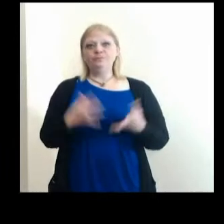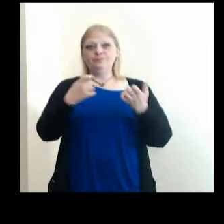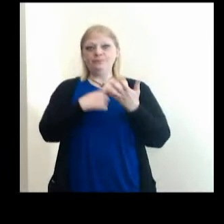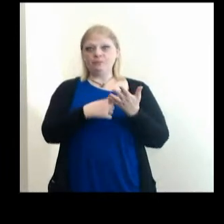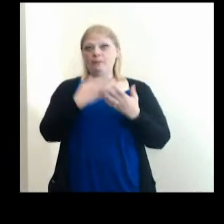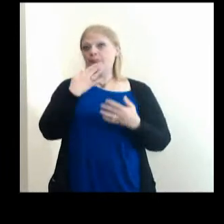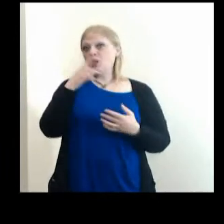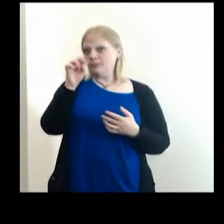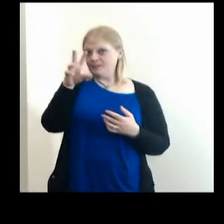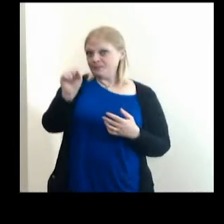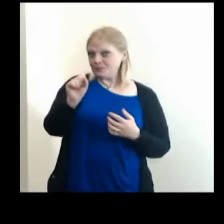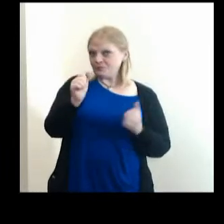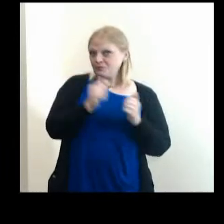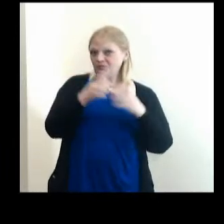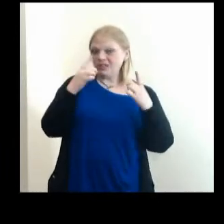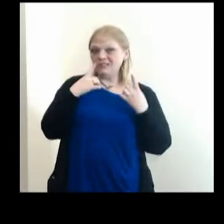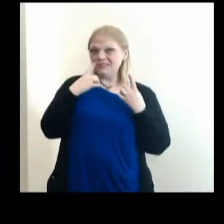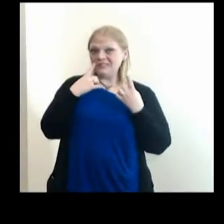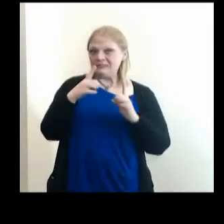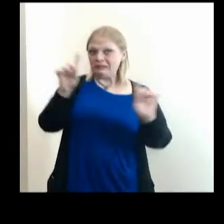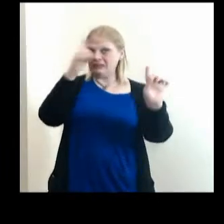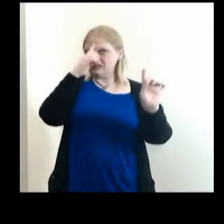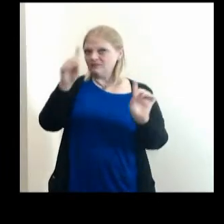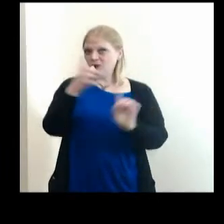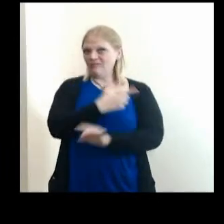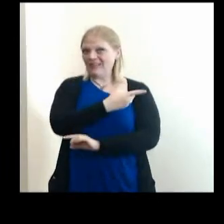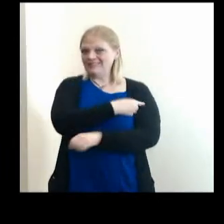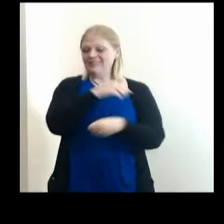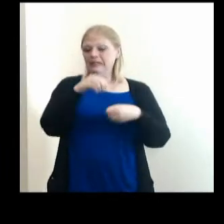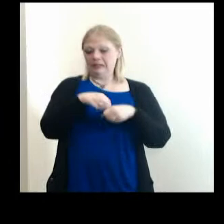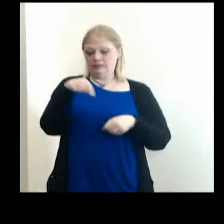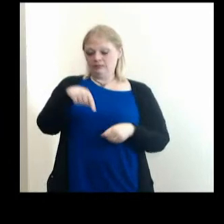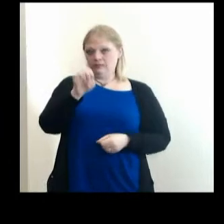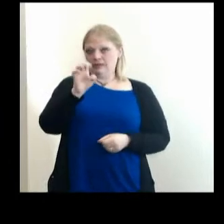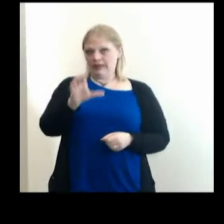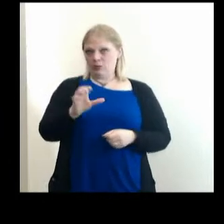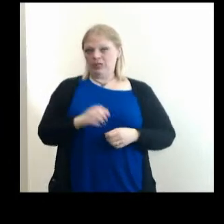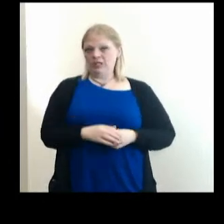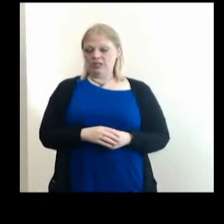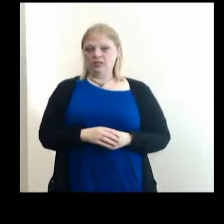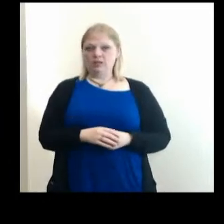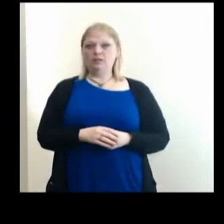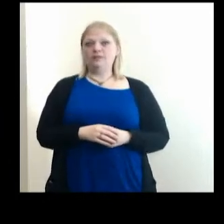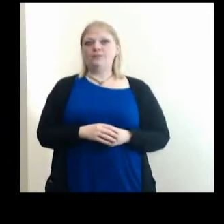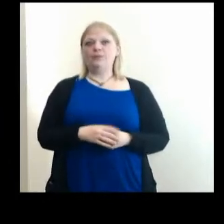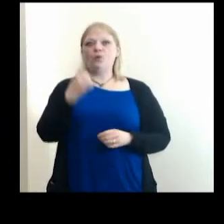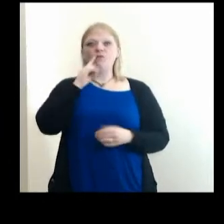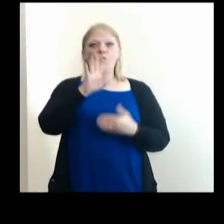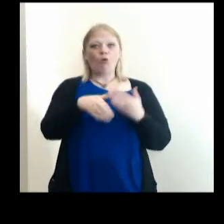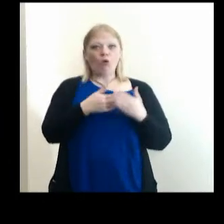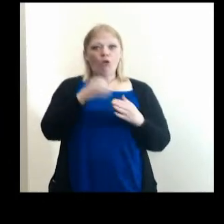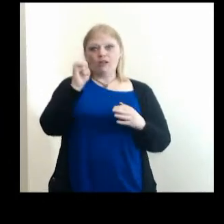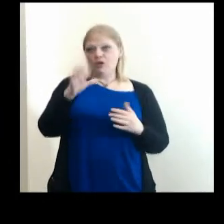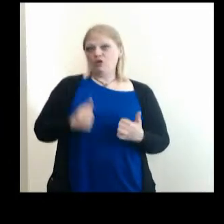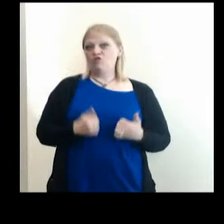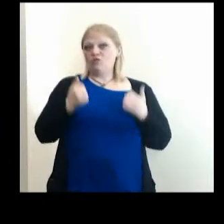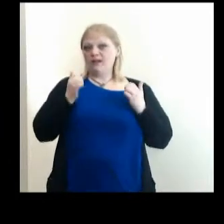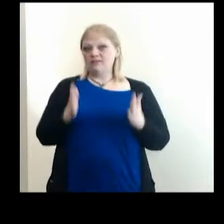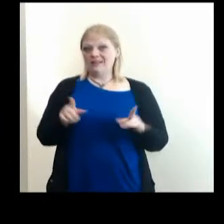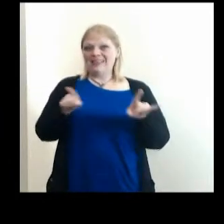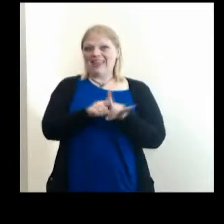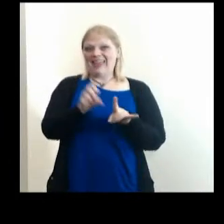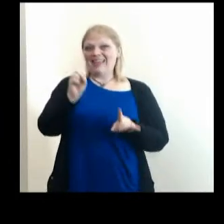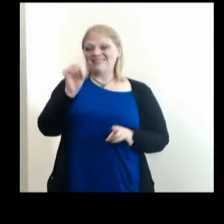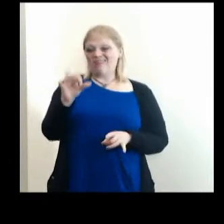good news with our success around vaccination in Erie County. So among all Erie County residents as of